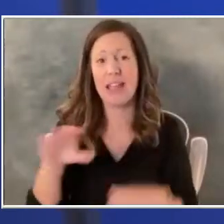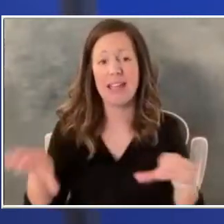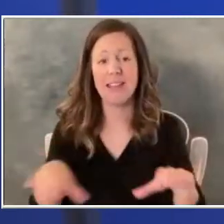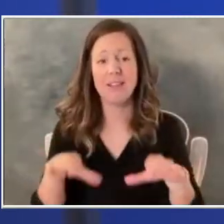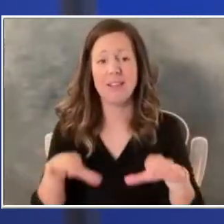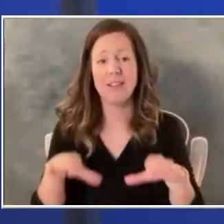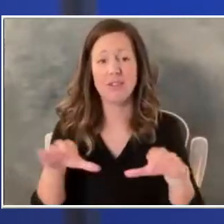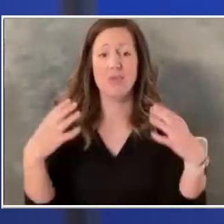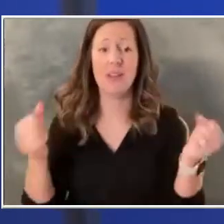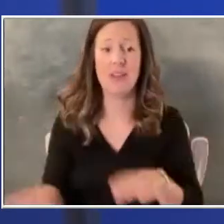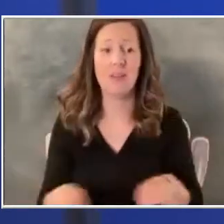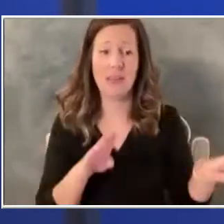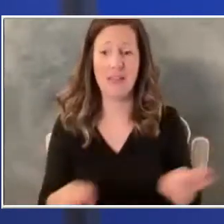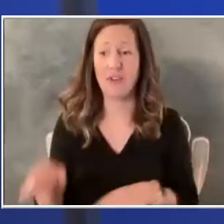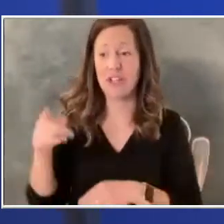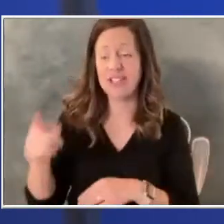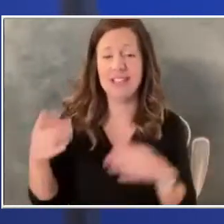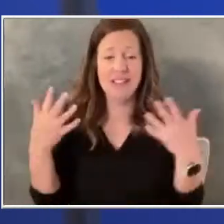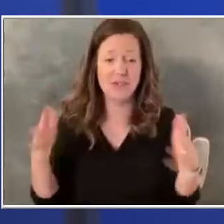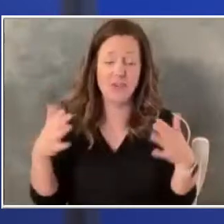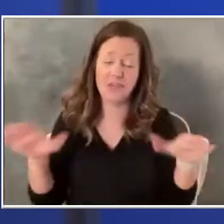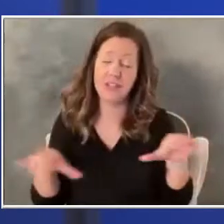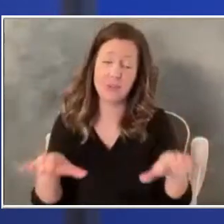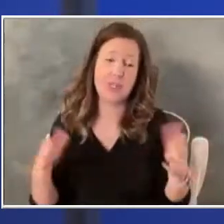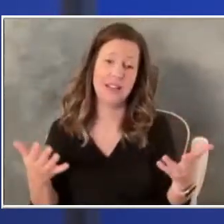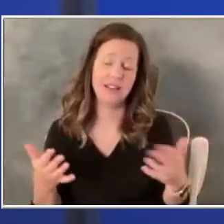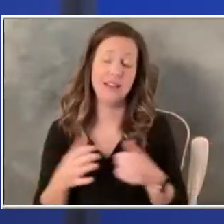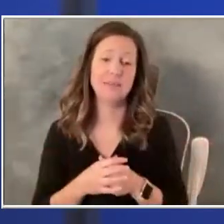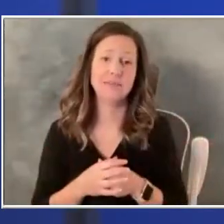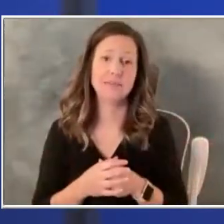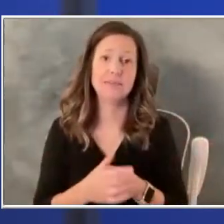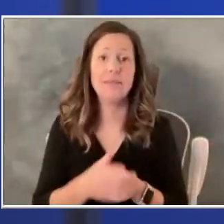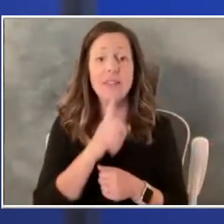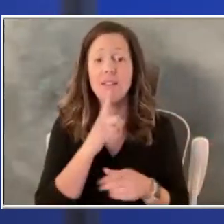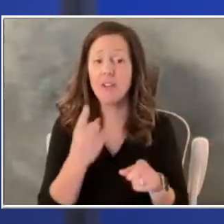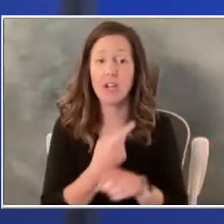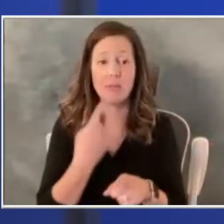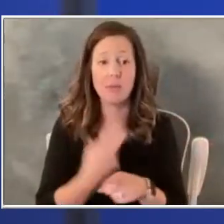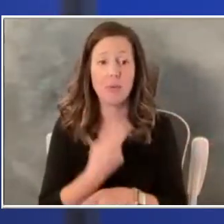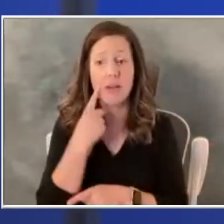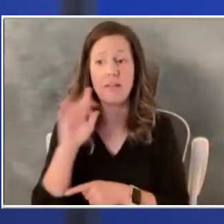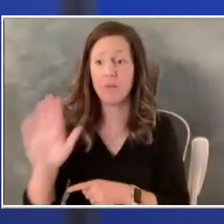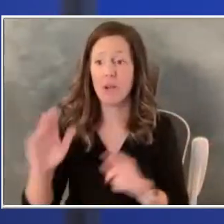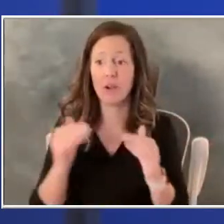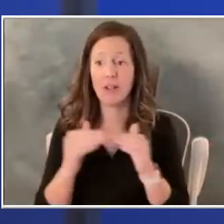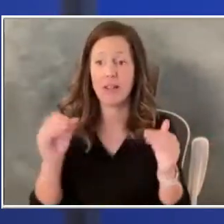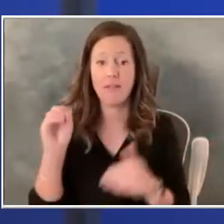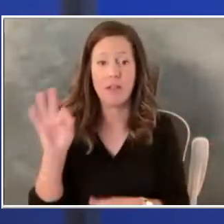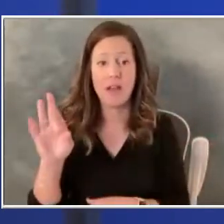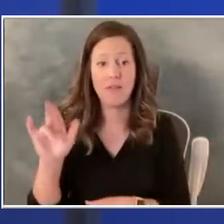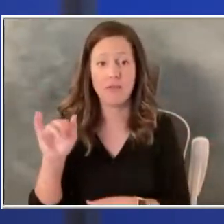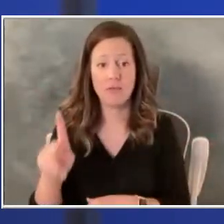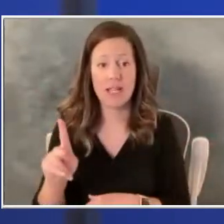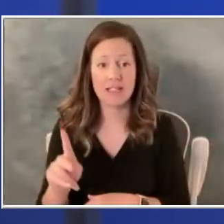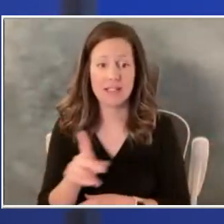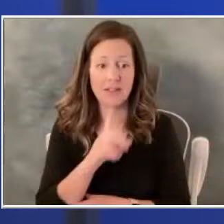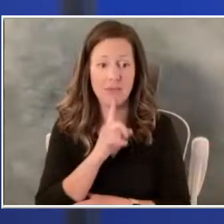that Mikayla is already doing. Mm-hmm. And that is very appropriate for her level of risk. It's really